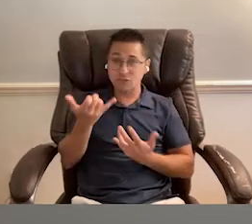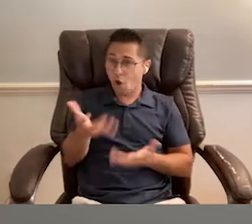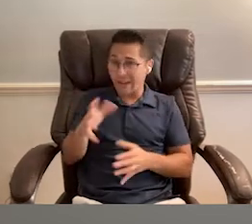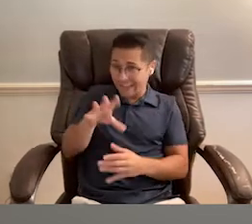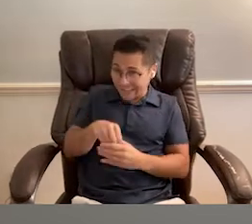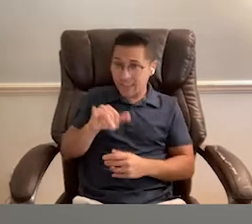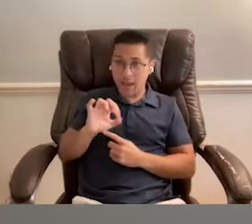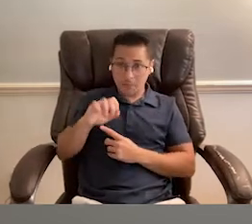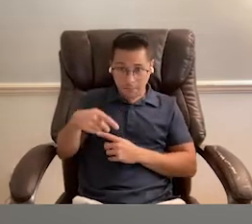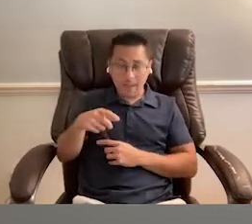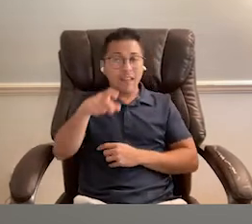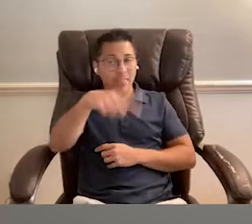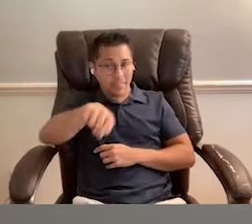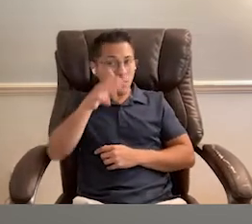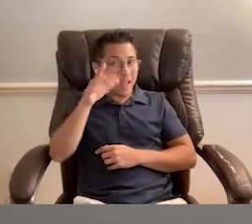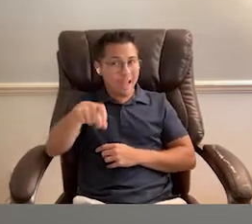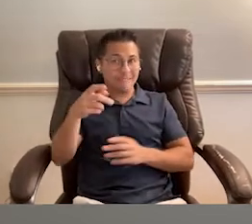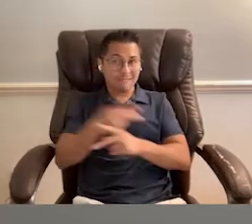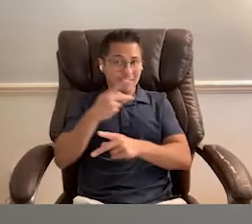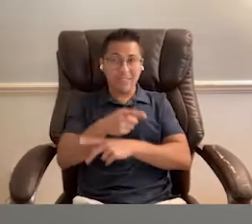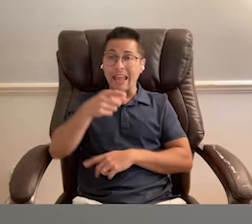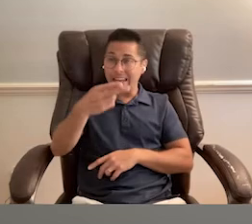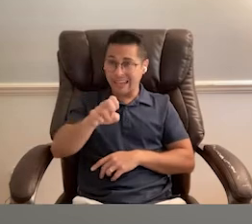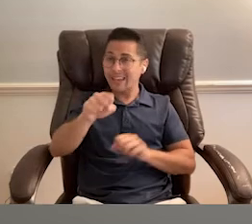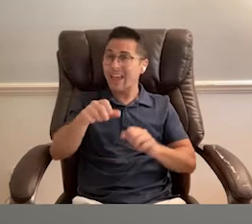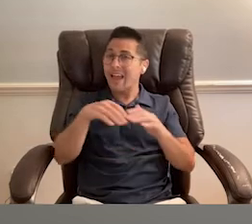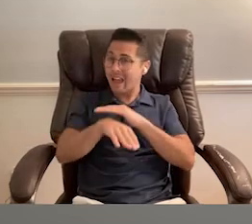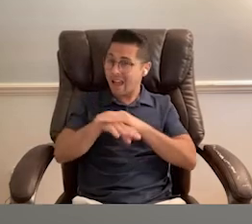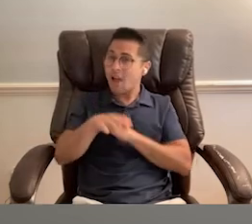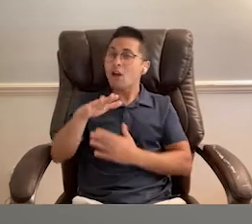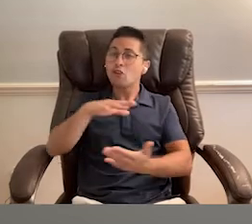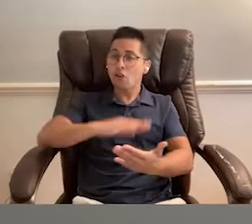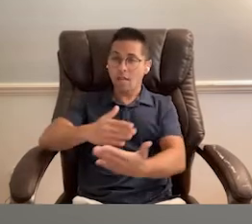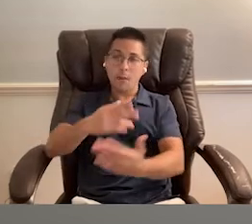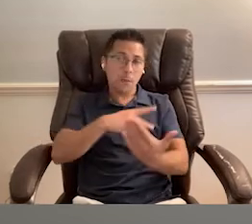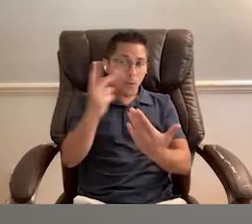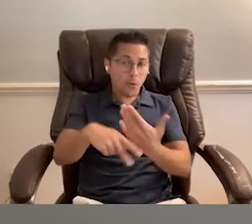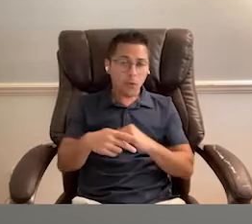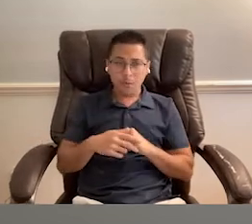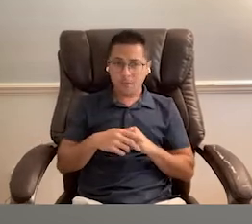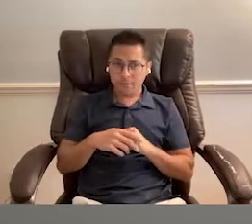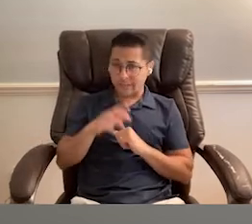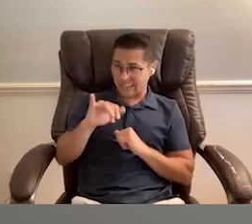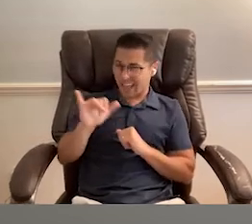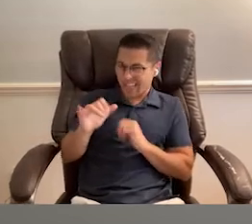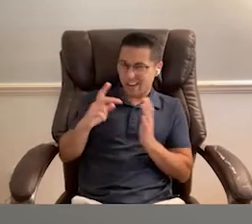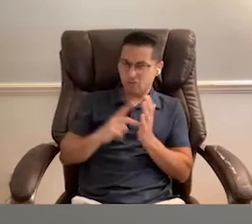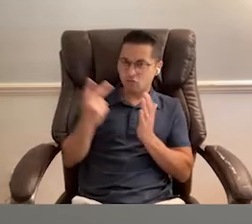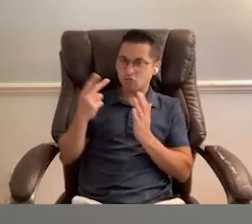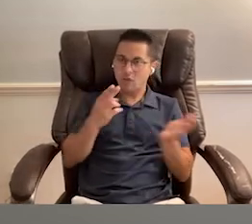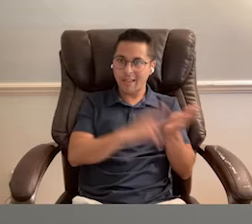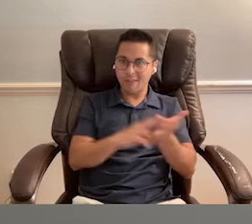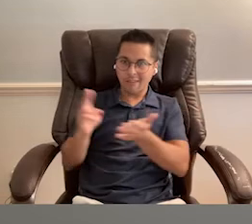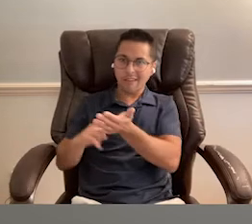IEP, they're gonna have to figure out a way that he accesses the culinary program. So would that be considered like a dual enrollment?